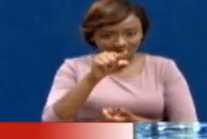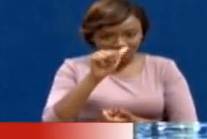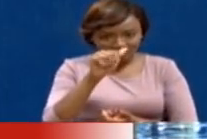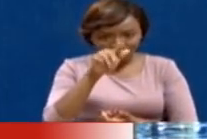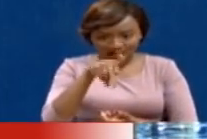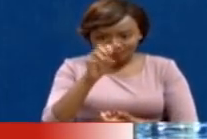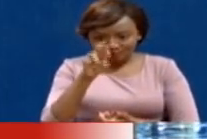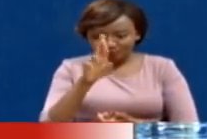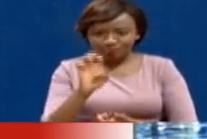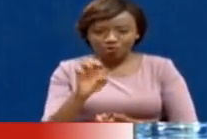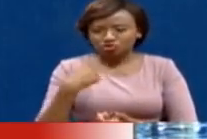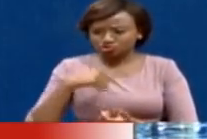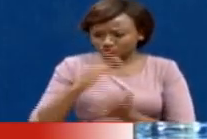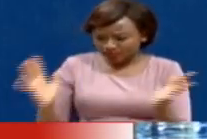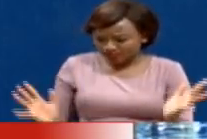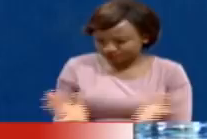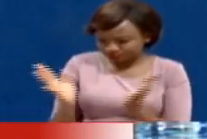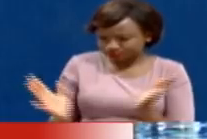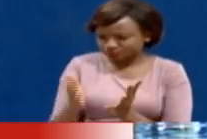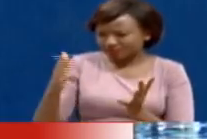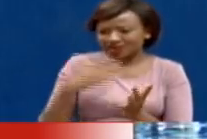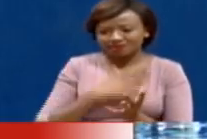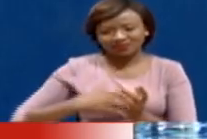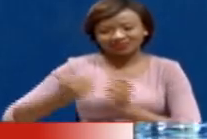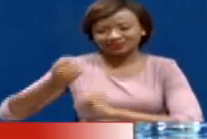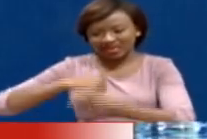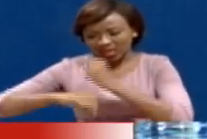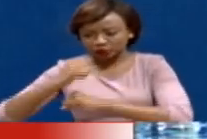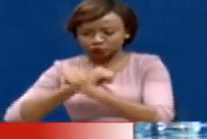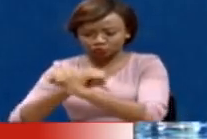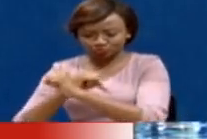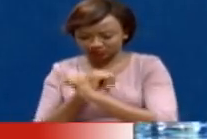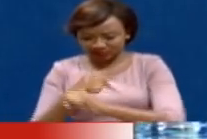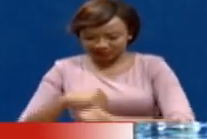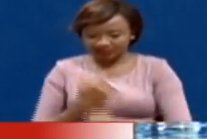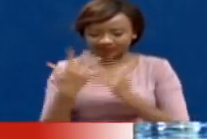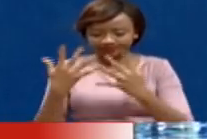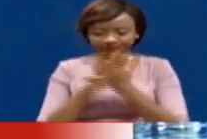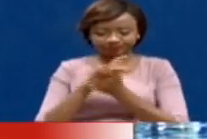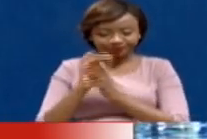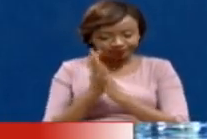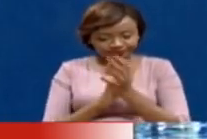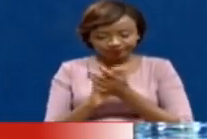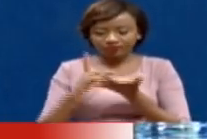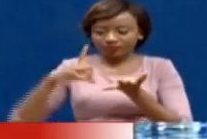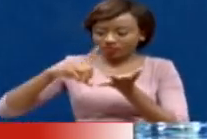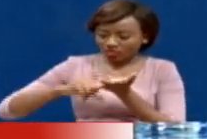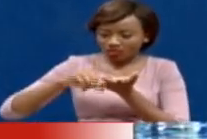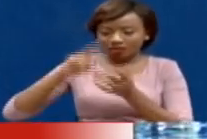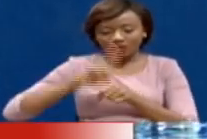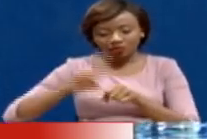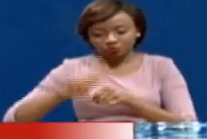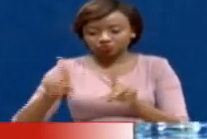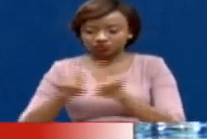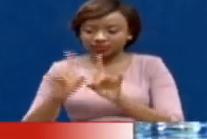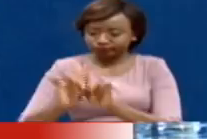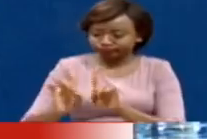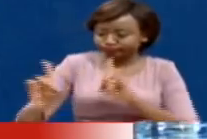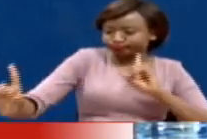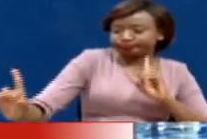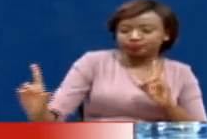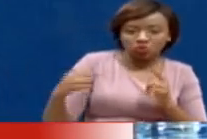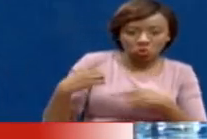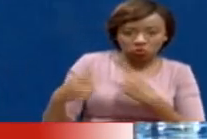to continue taking infection prevention control measures, the hand washing, the use of the sanitizers, the social